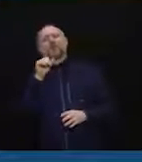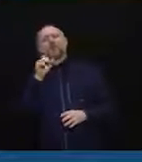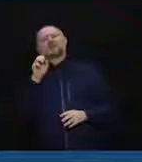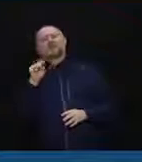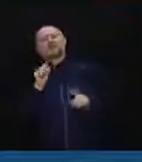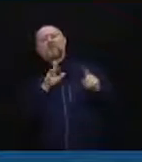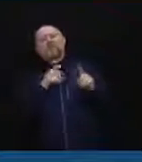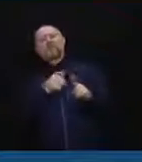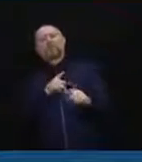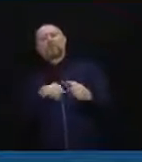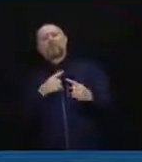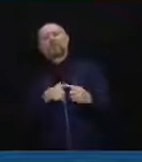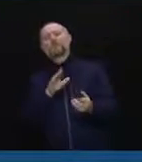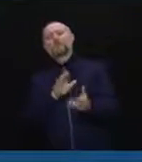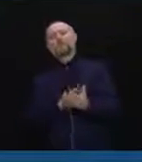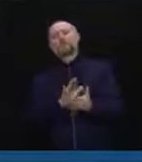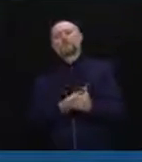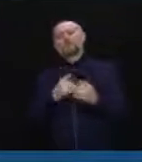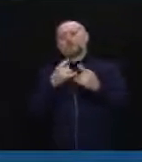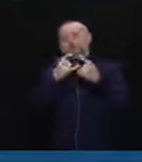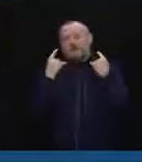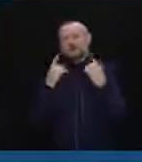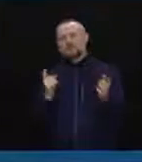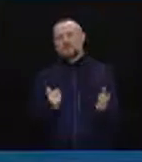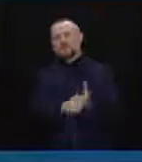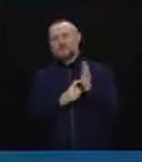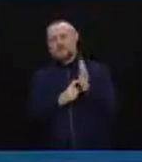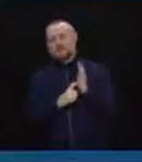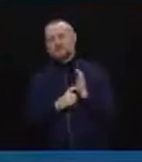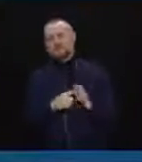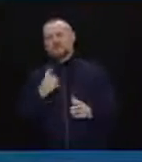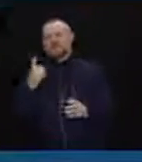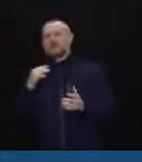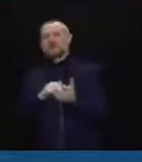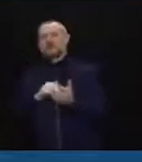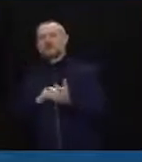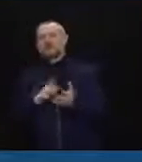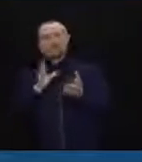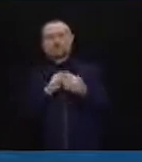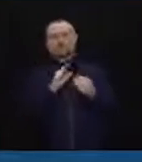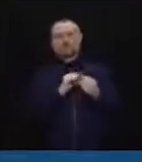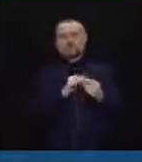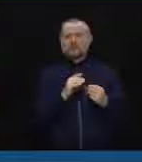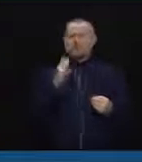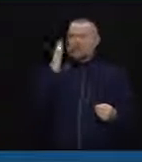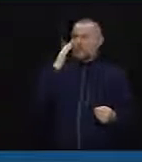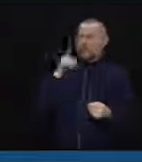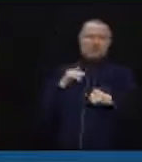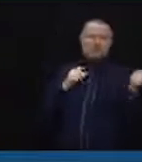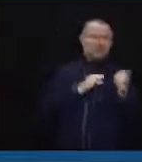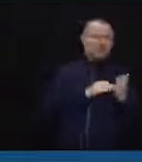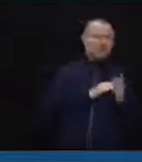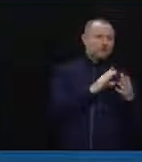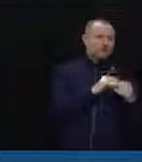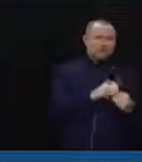heard one doctor says one thing, one says another, whether children are